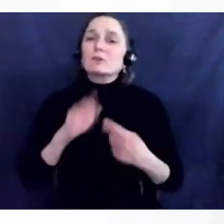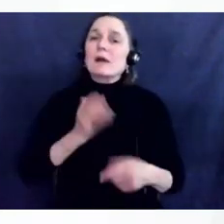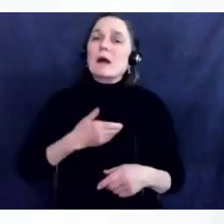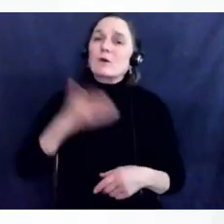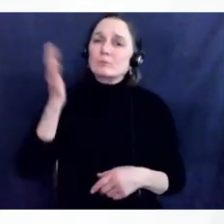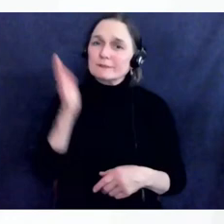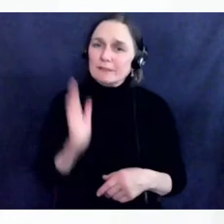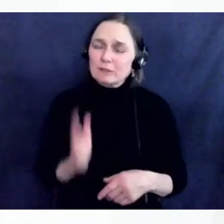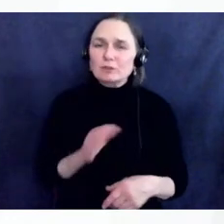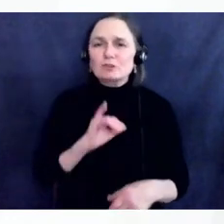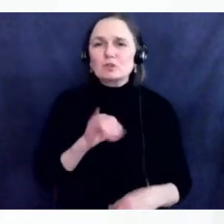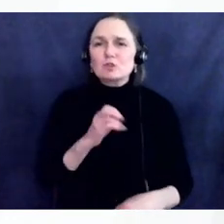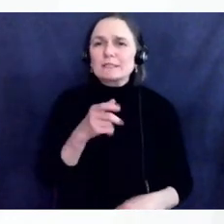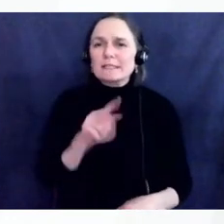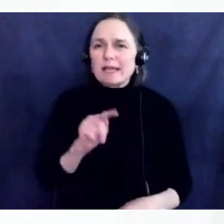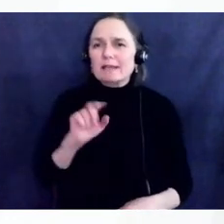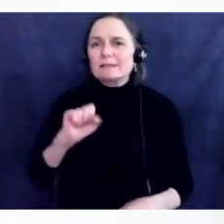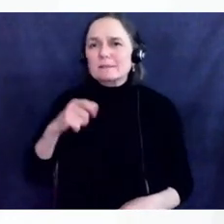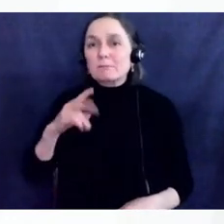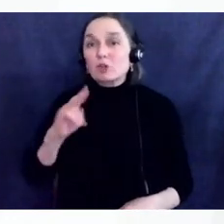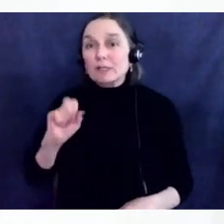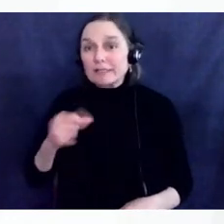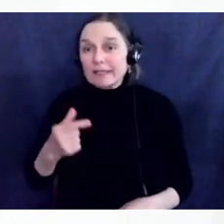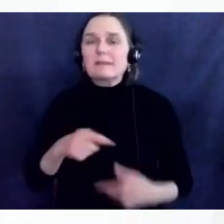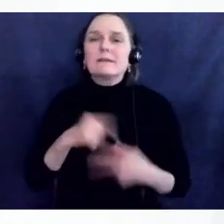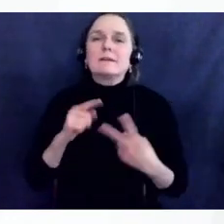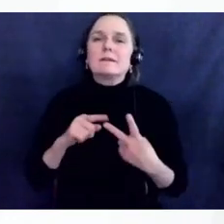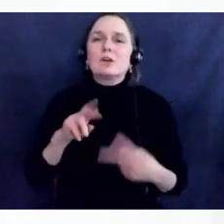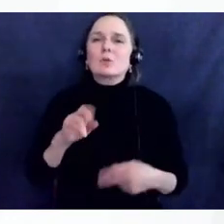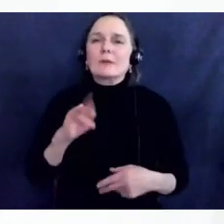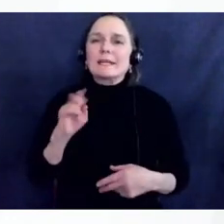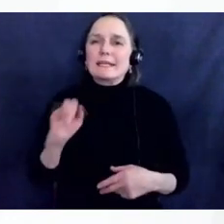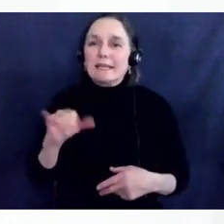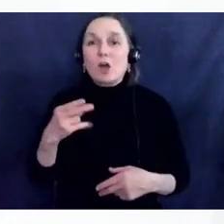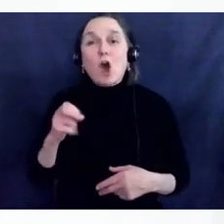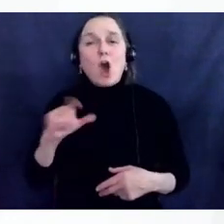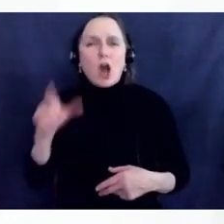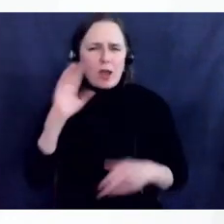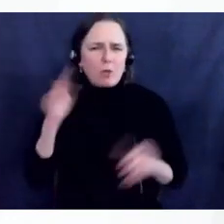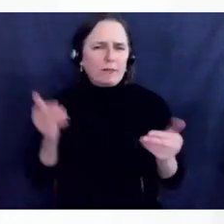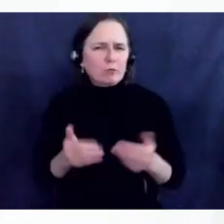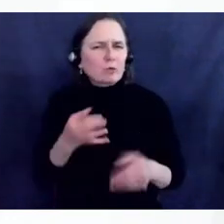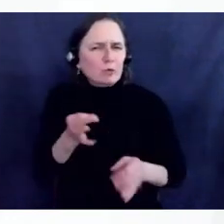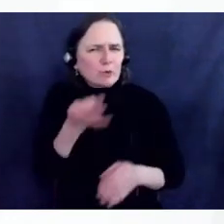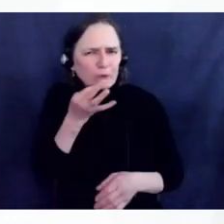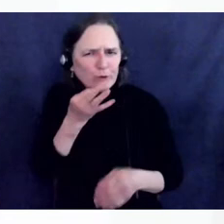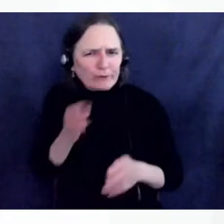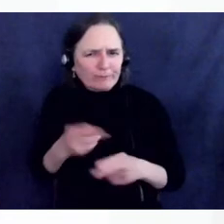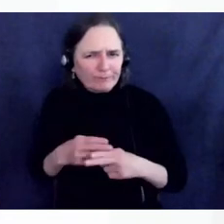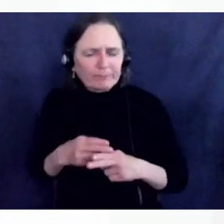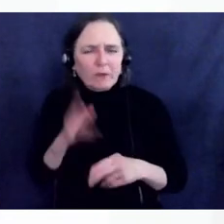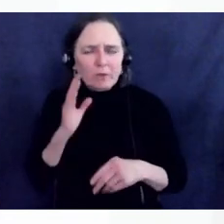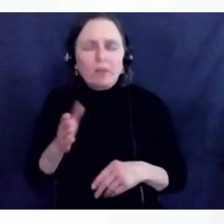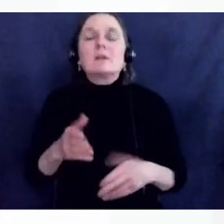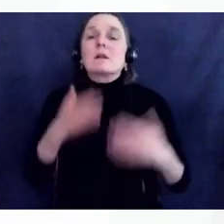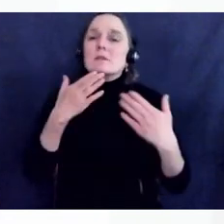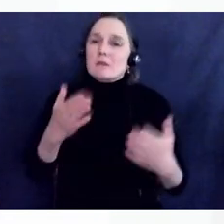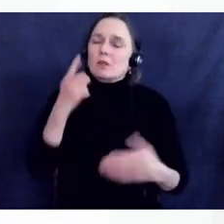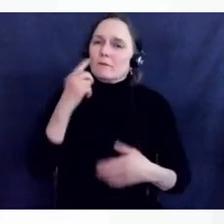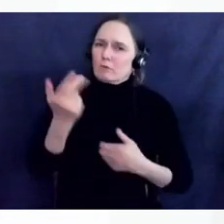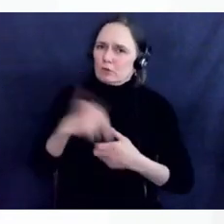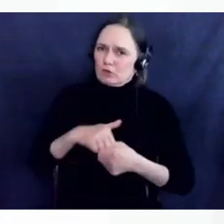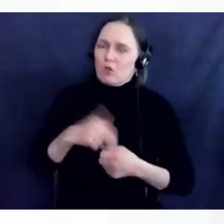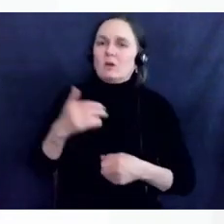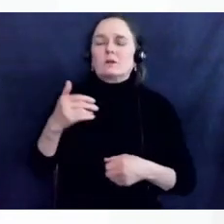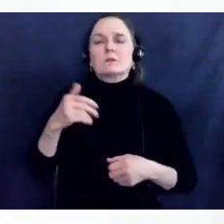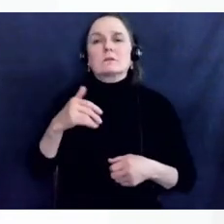introduce in just a moment. Thank you to everyone watching today, including Regents Ayer, Jake,